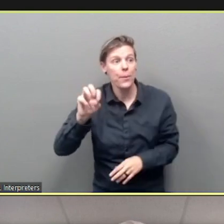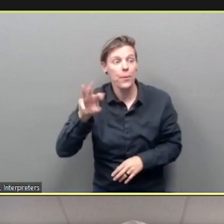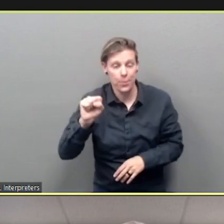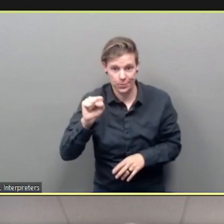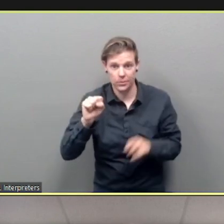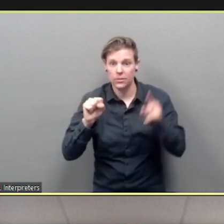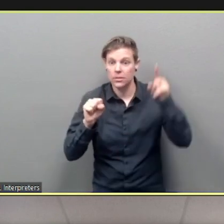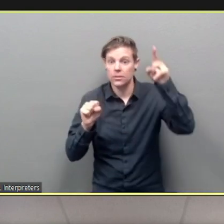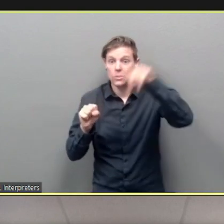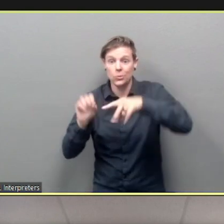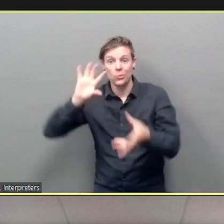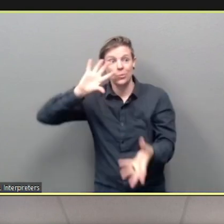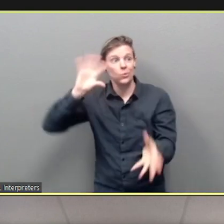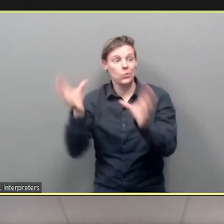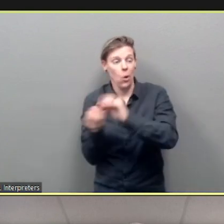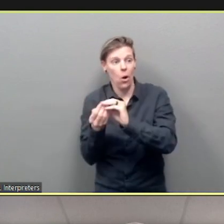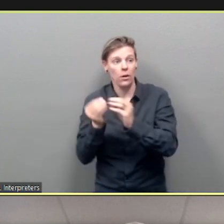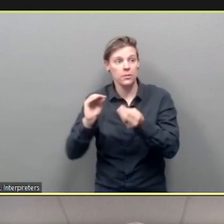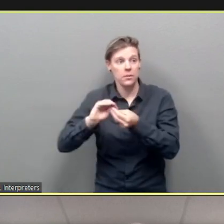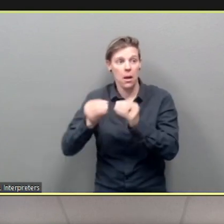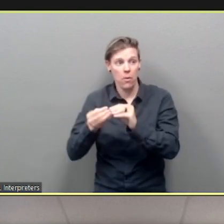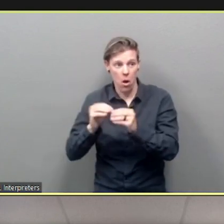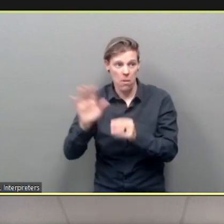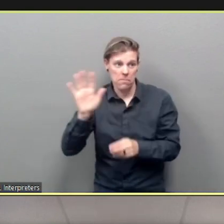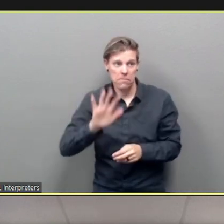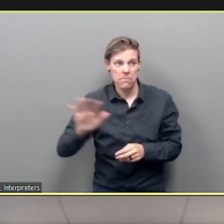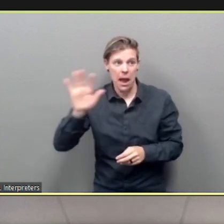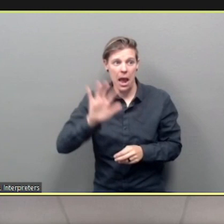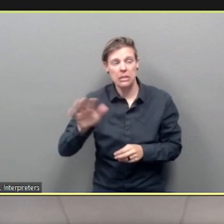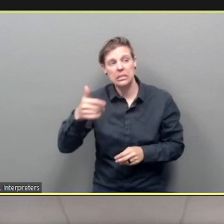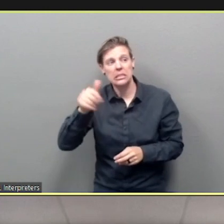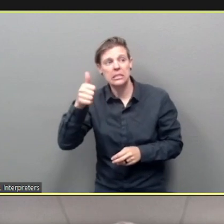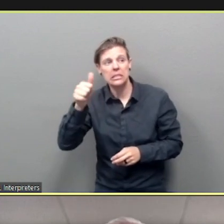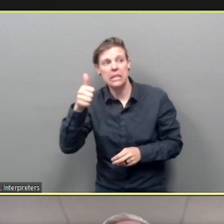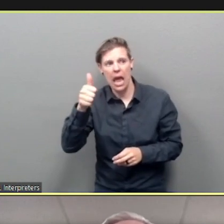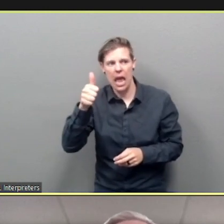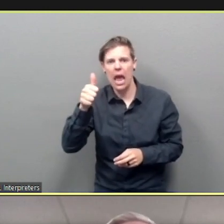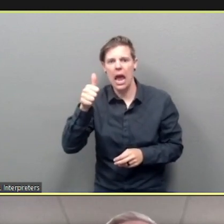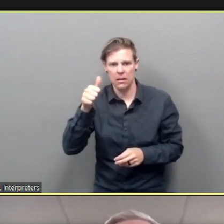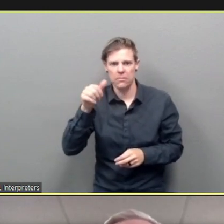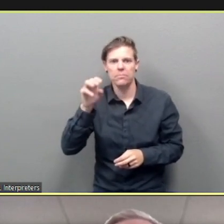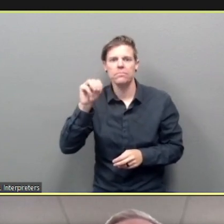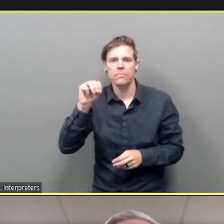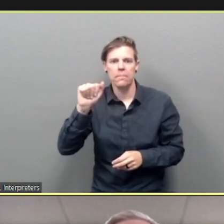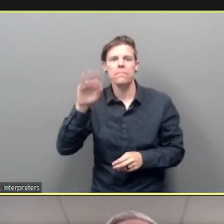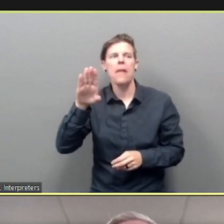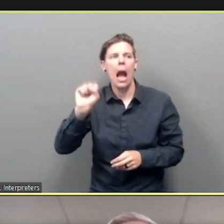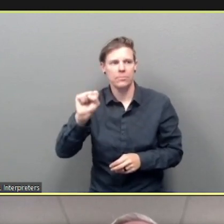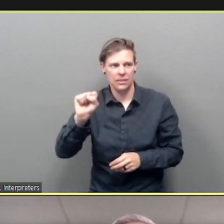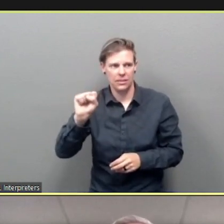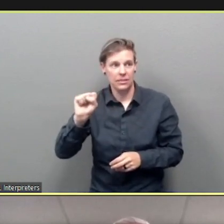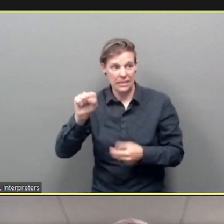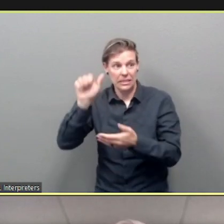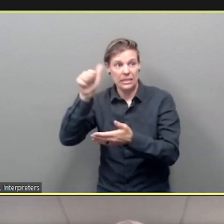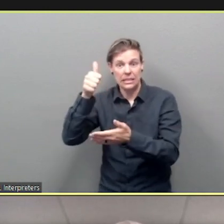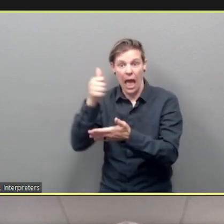is on a, I don't know, almost a 10 consecutive week record, week after week after week going